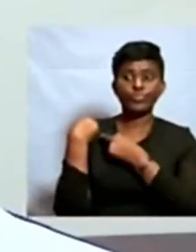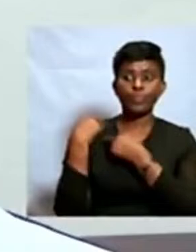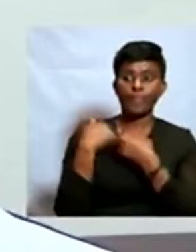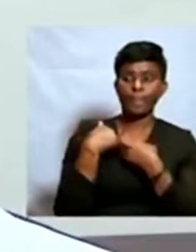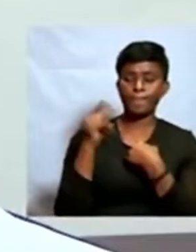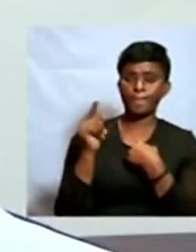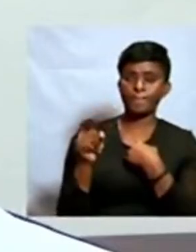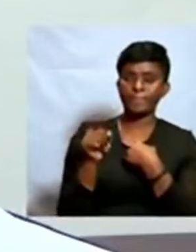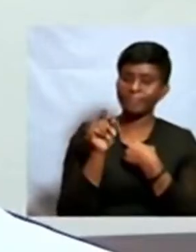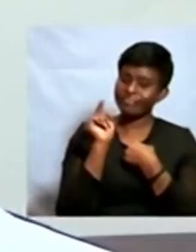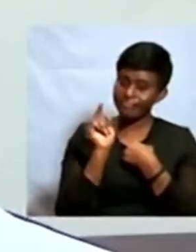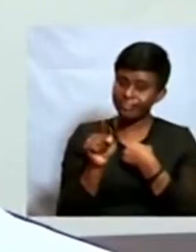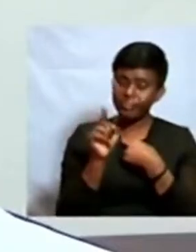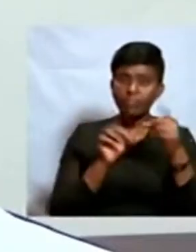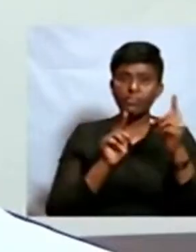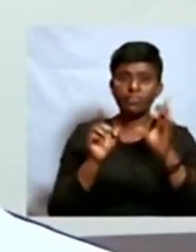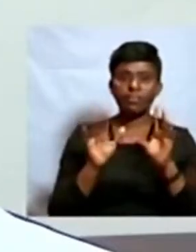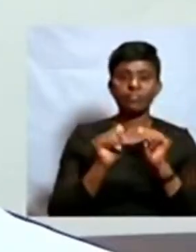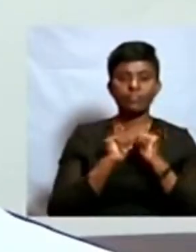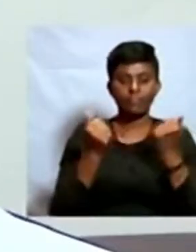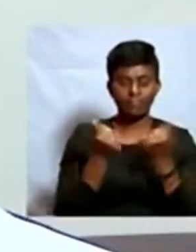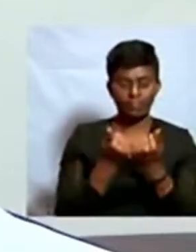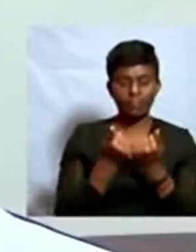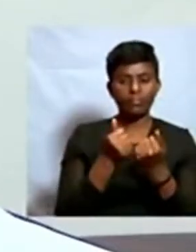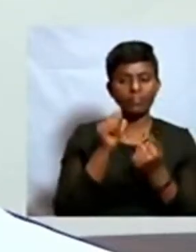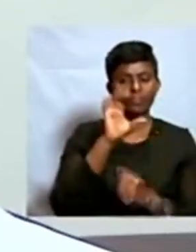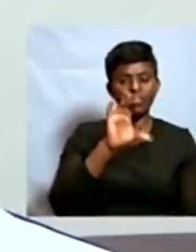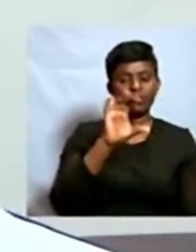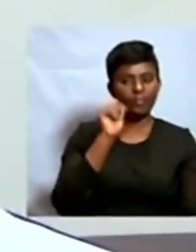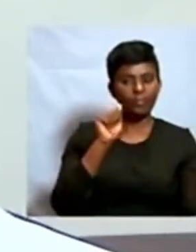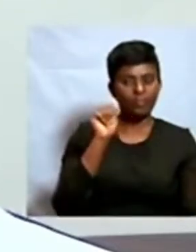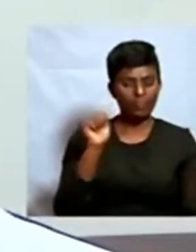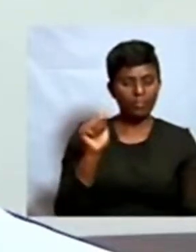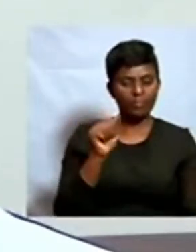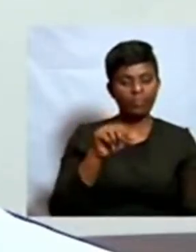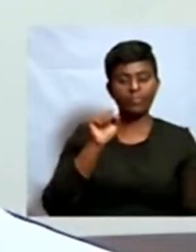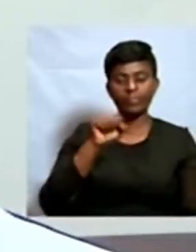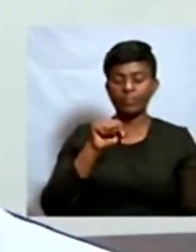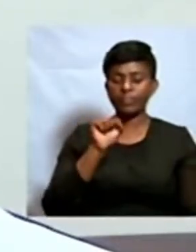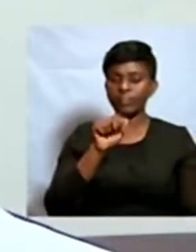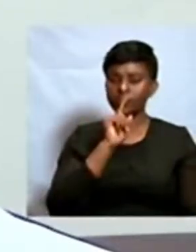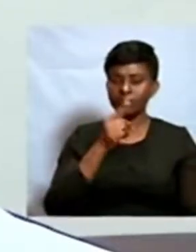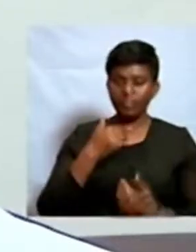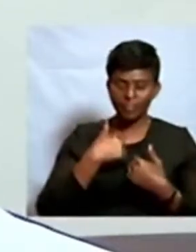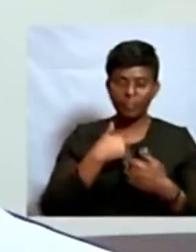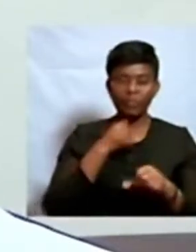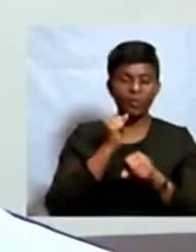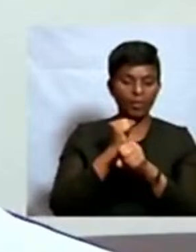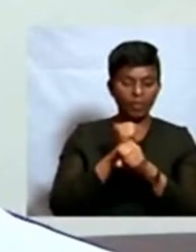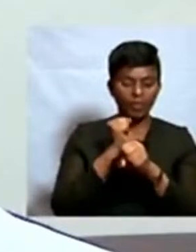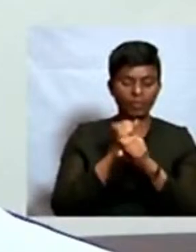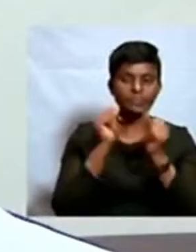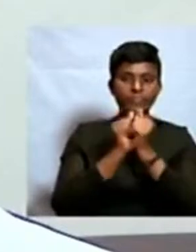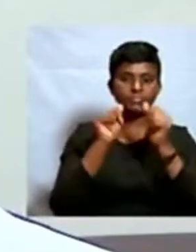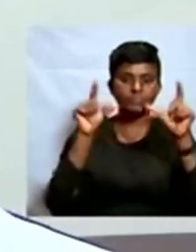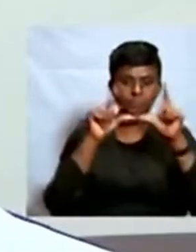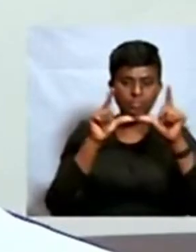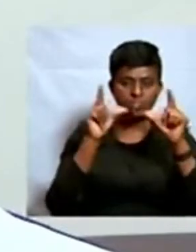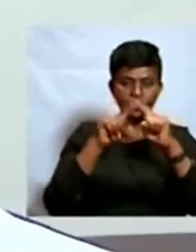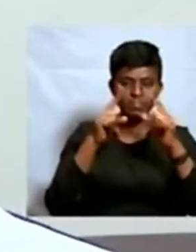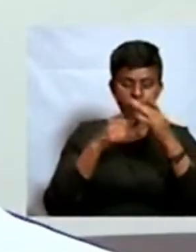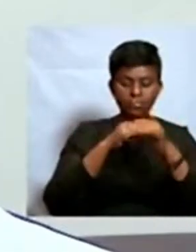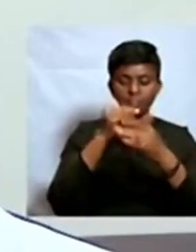responsibilities of the Director General of the CAA. Yes, they have been doing licensing, but